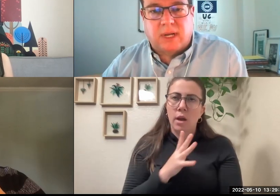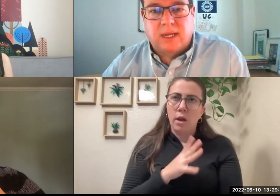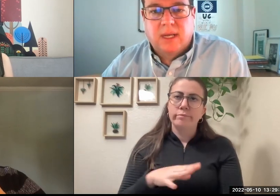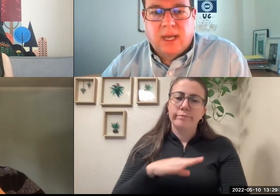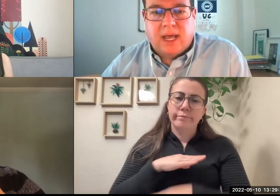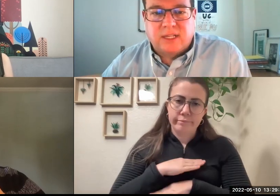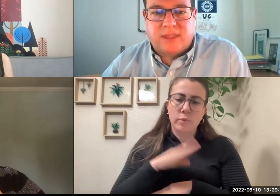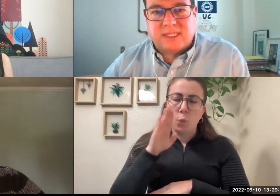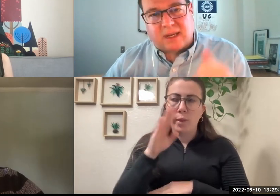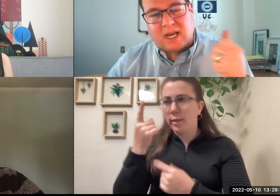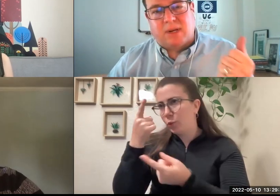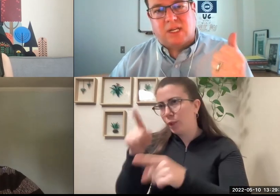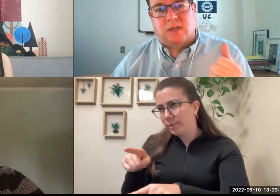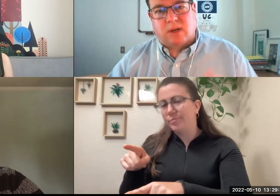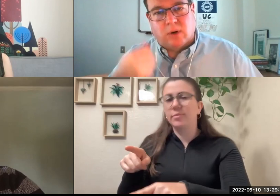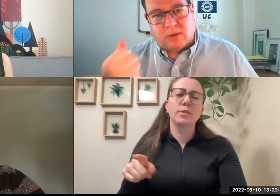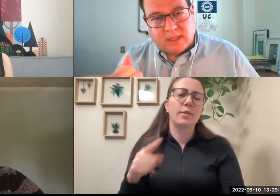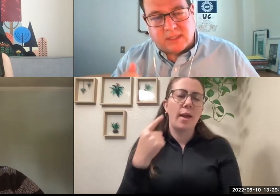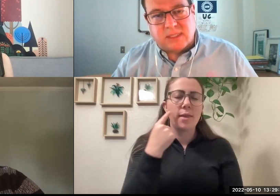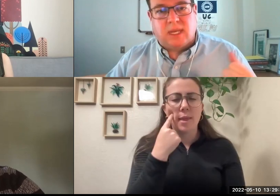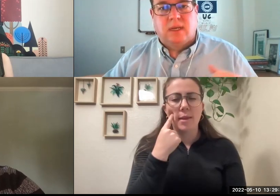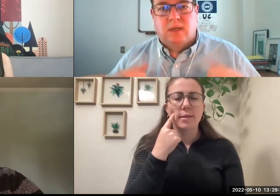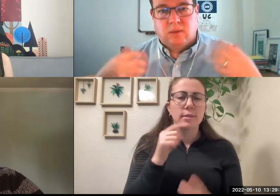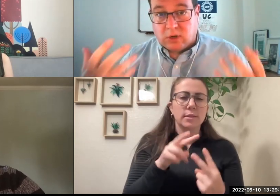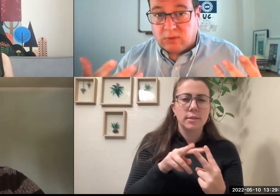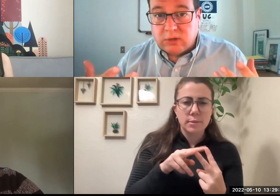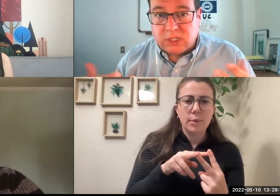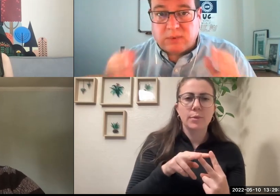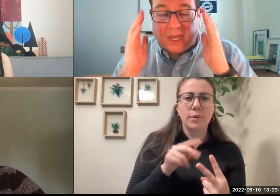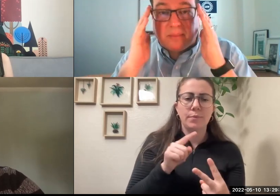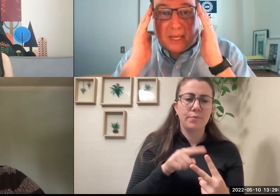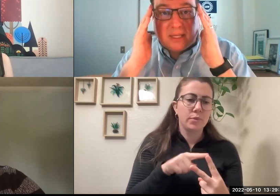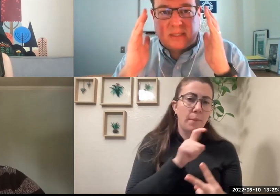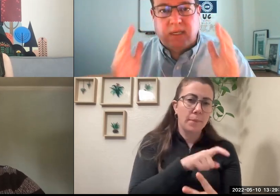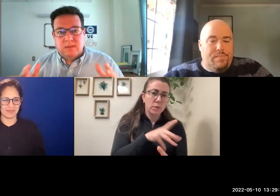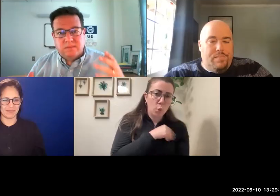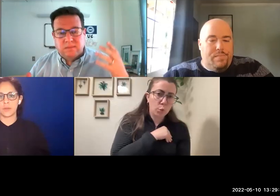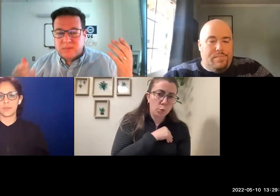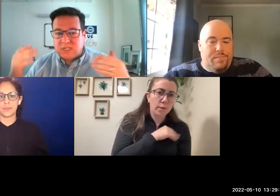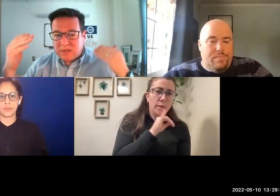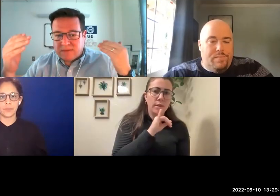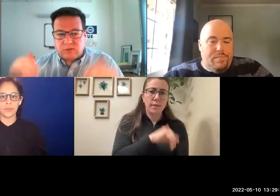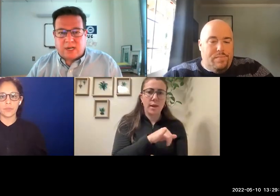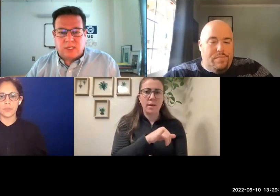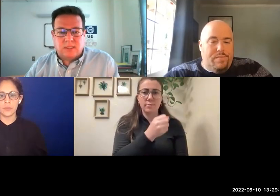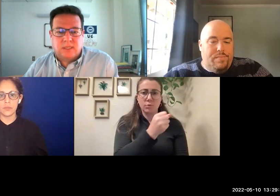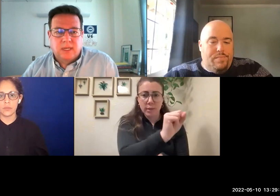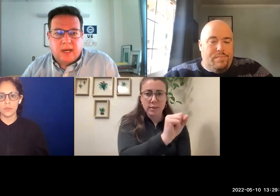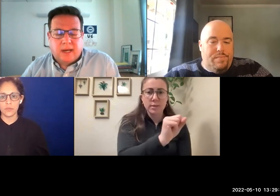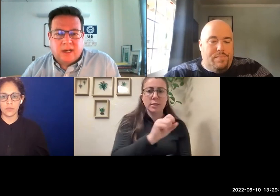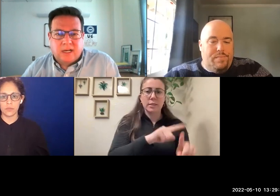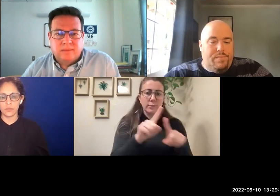we'll agree. And so I think it's like a combination of like worker militancy, worker ownership of campaigns, some different